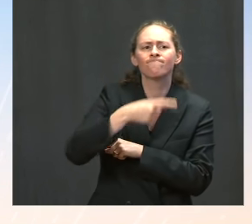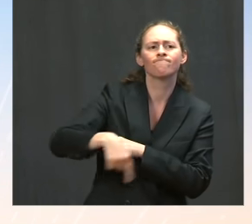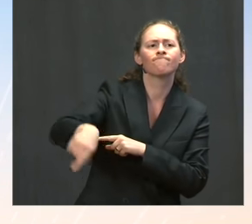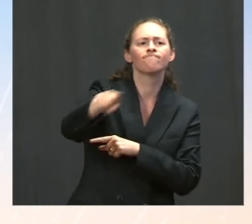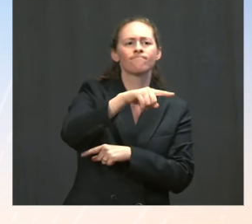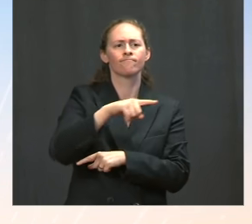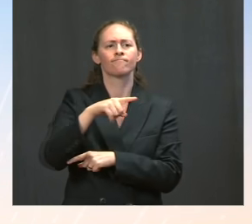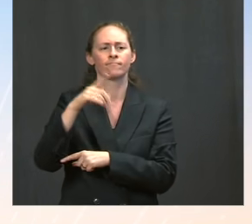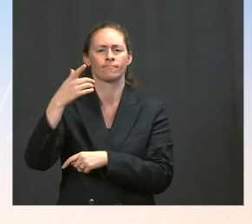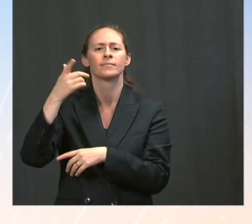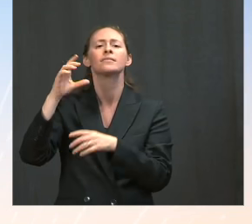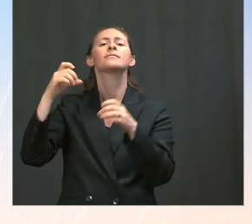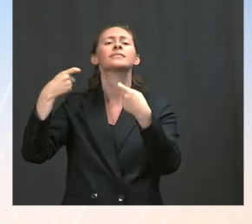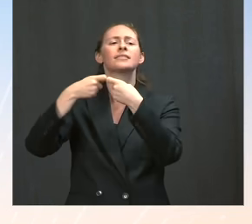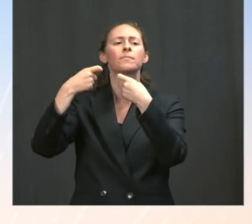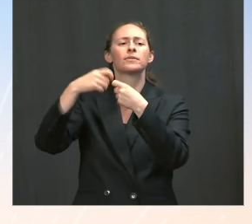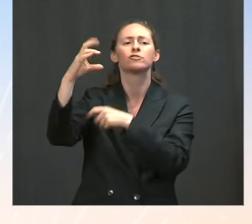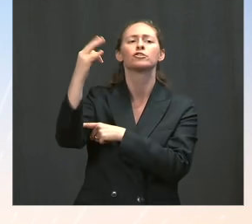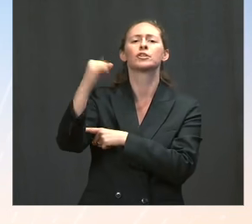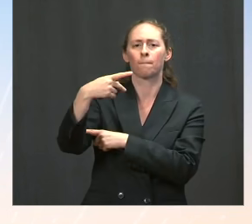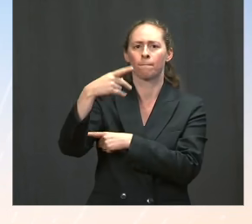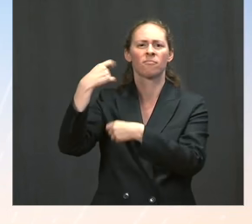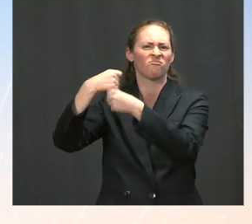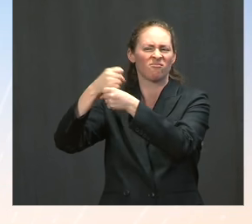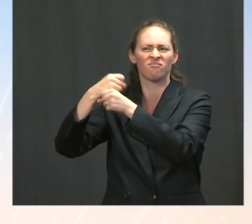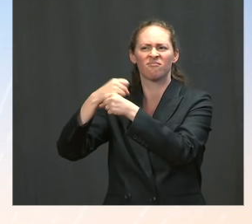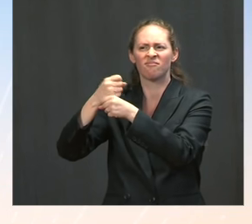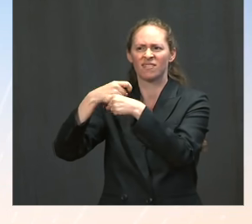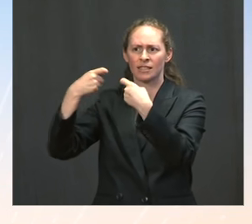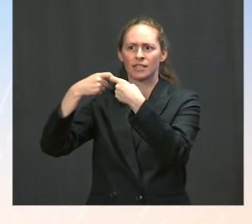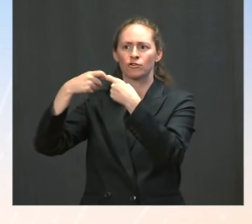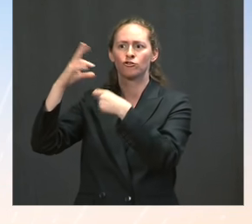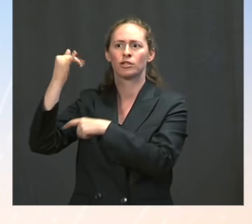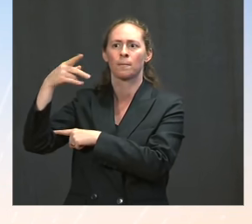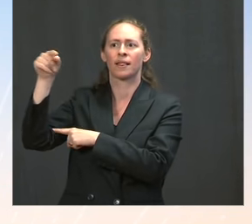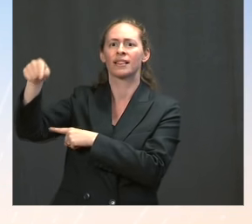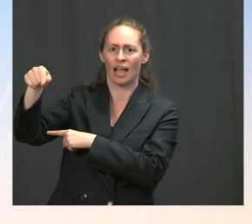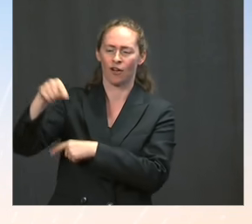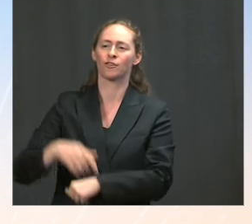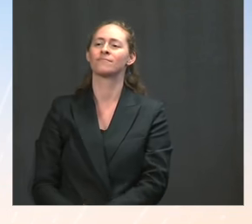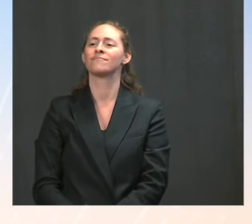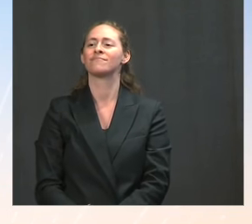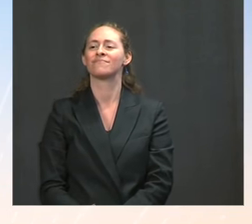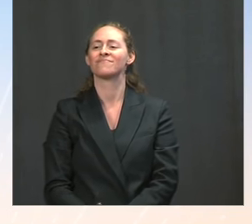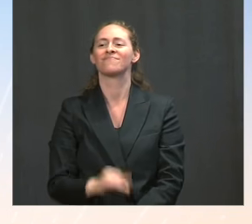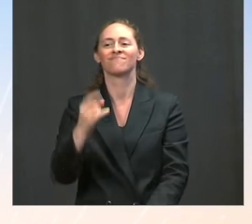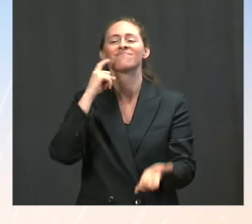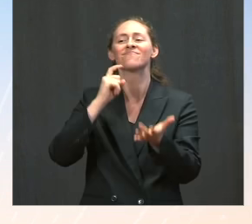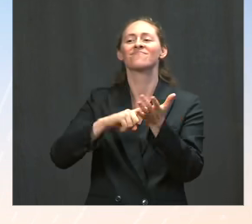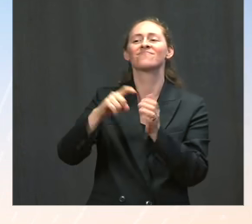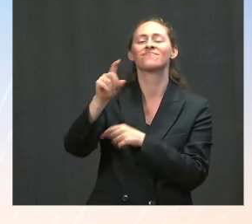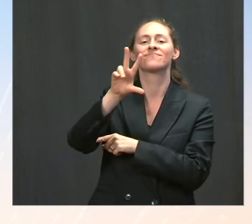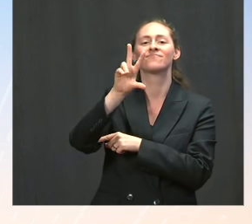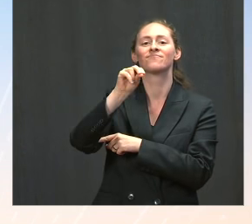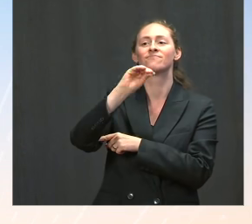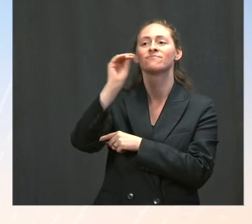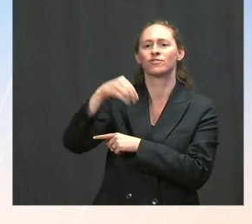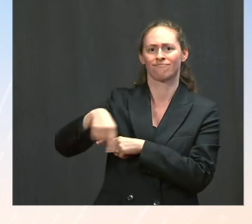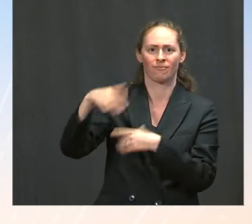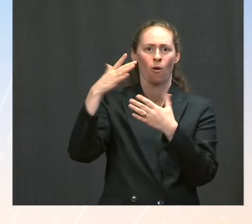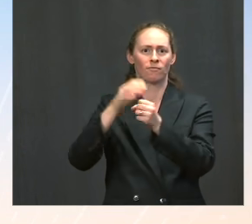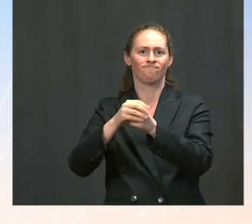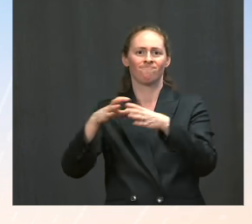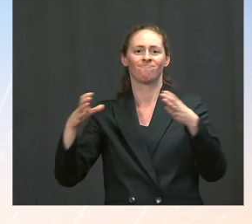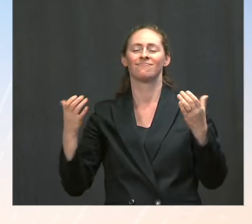by 30%. In those industries. This initiative that I'm announcing today will bring that type of